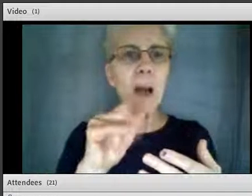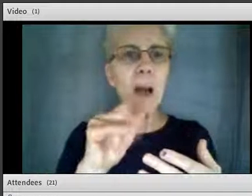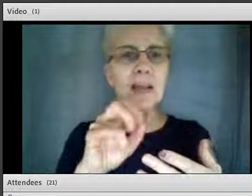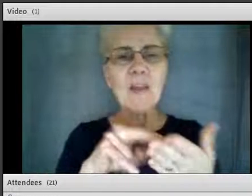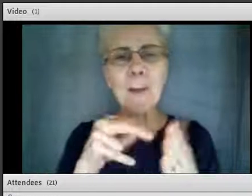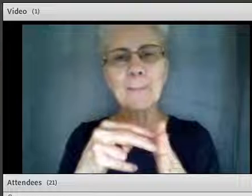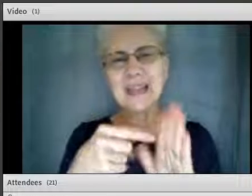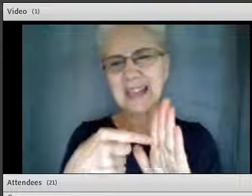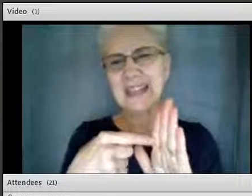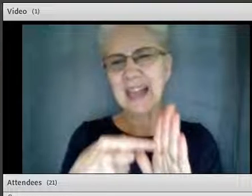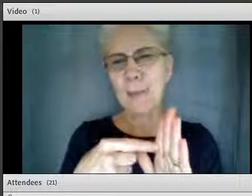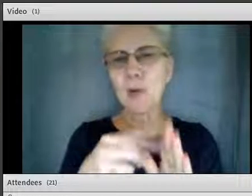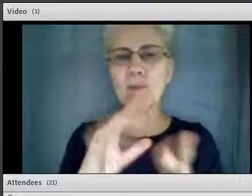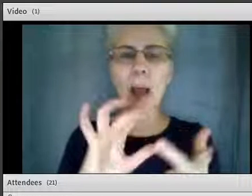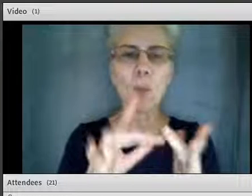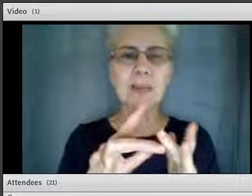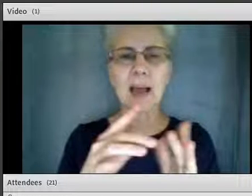example of my website